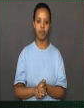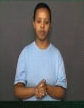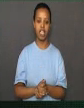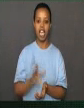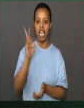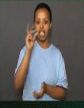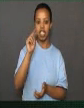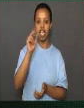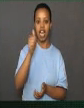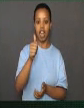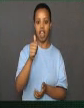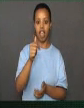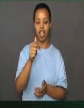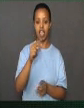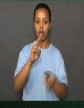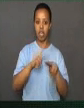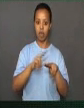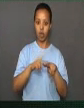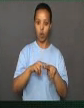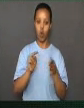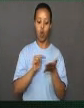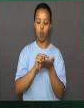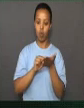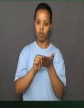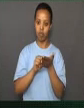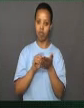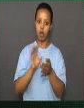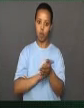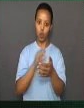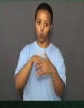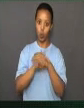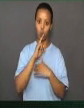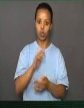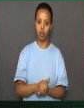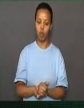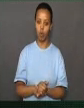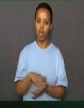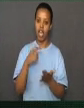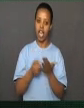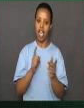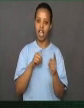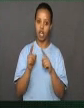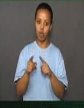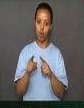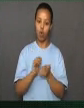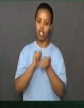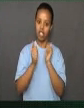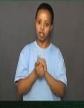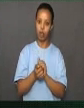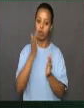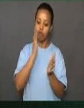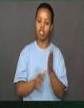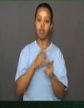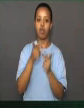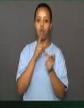The DNA is located in the nucleus of the cell. This is where transcription